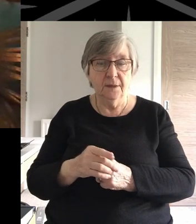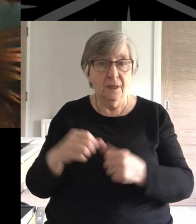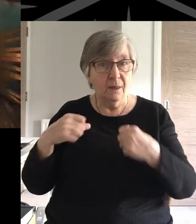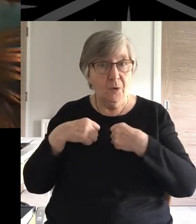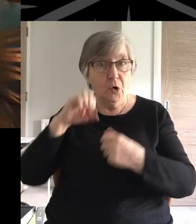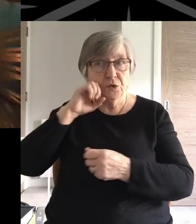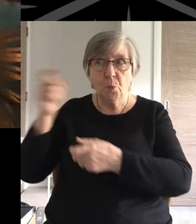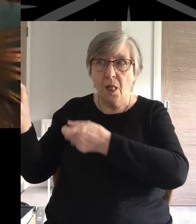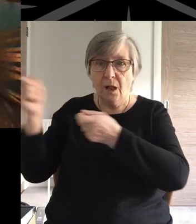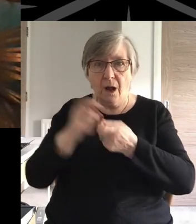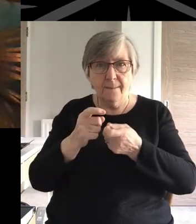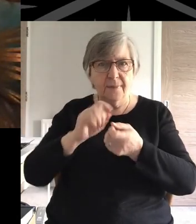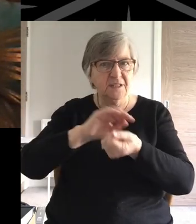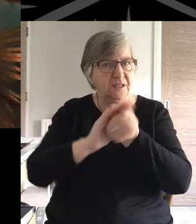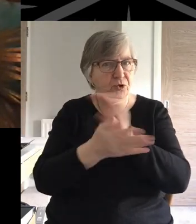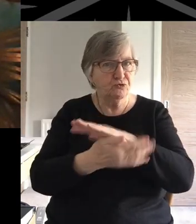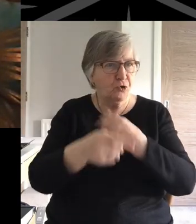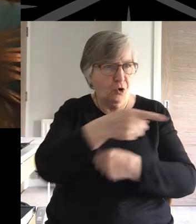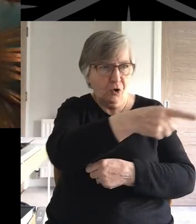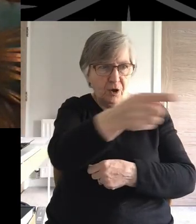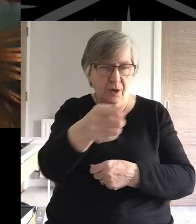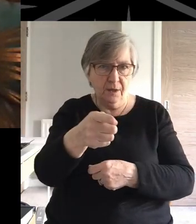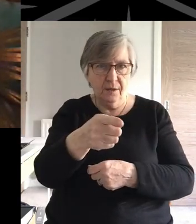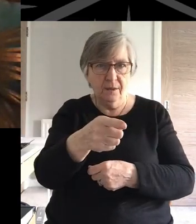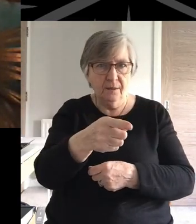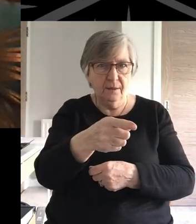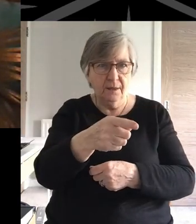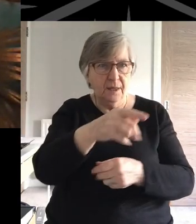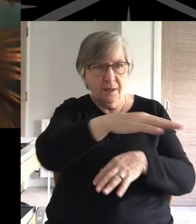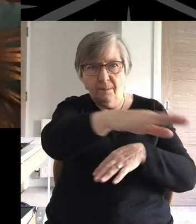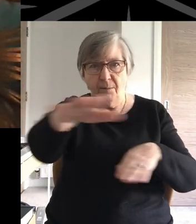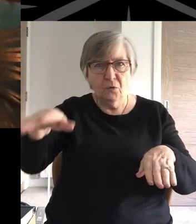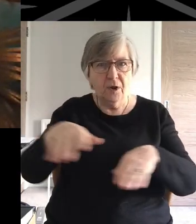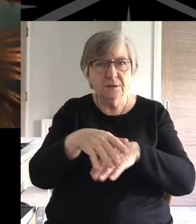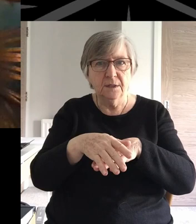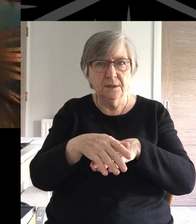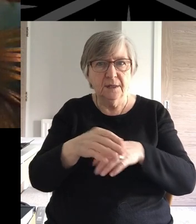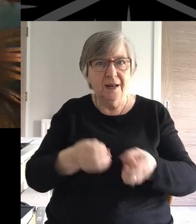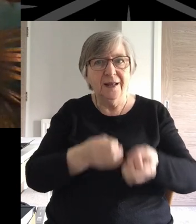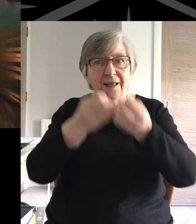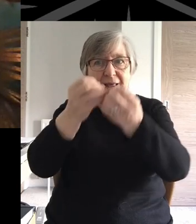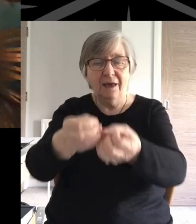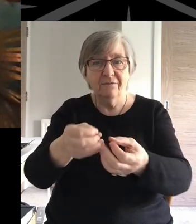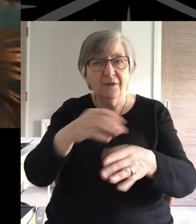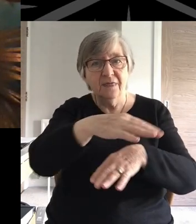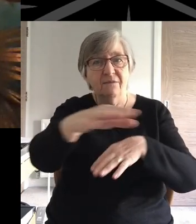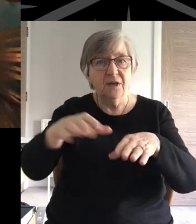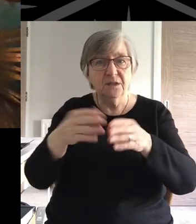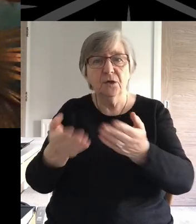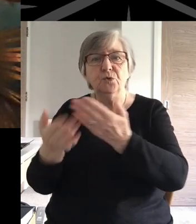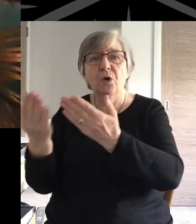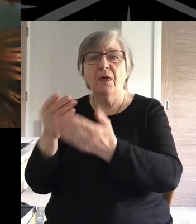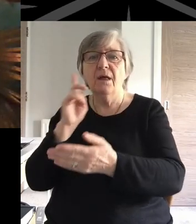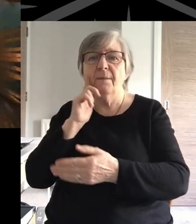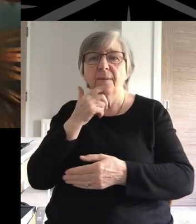He will come and destroy those vine dressers and give the vineyard to others."